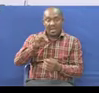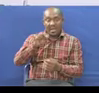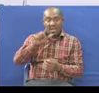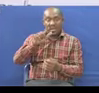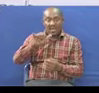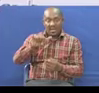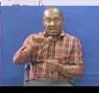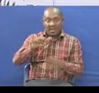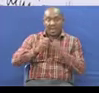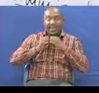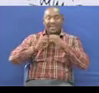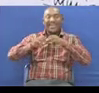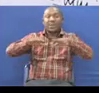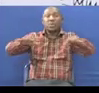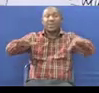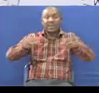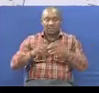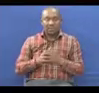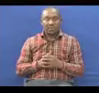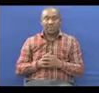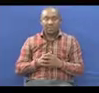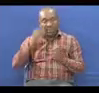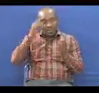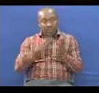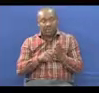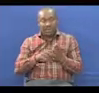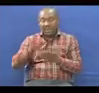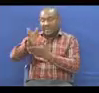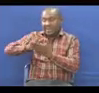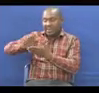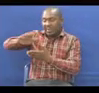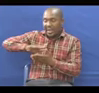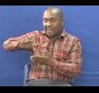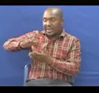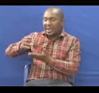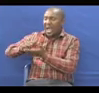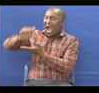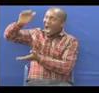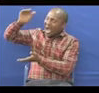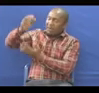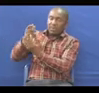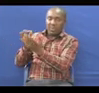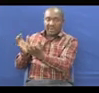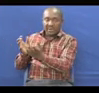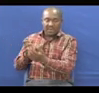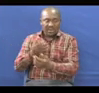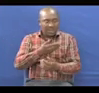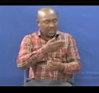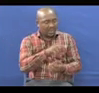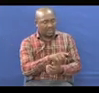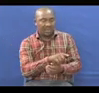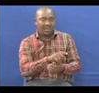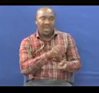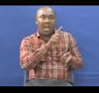Is uneven distributed. That means some areas is having high populations while some other areas is having